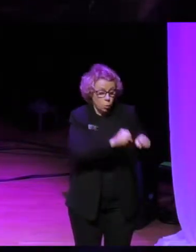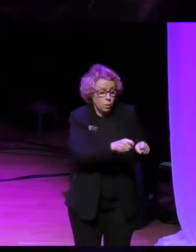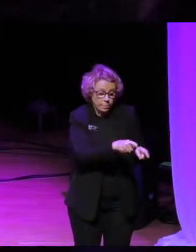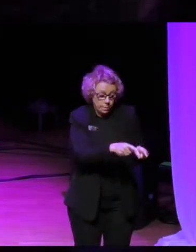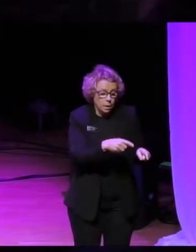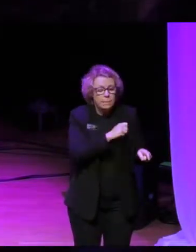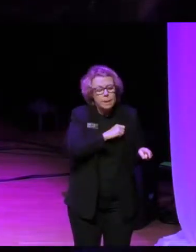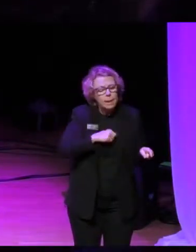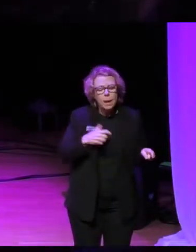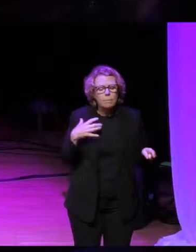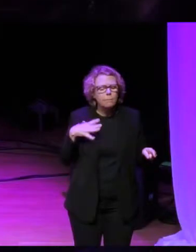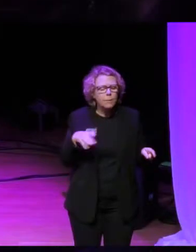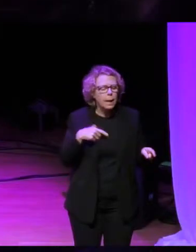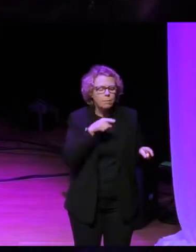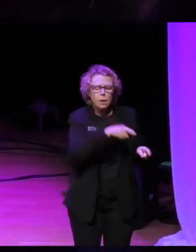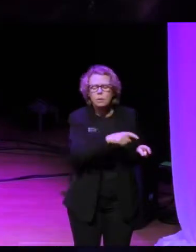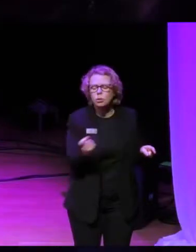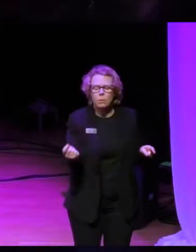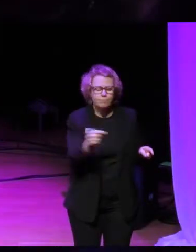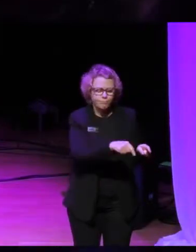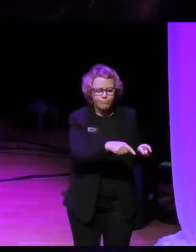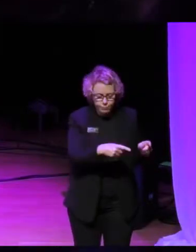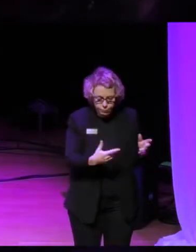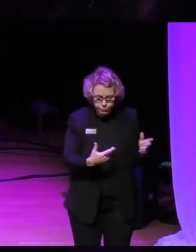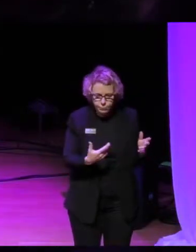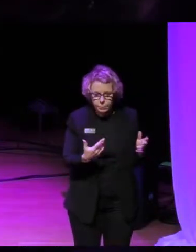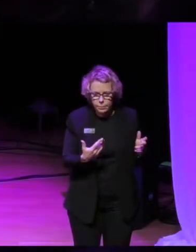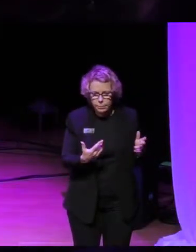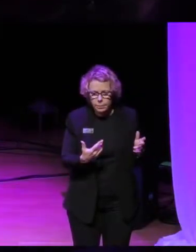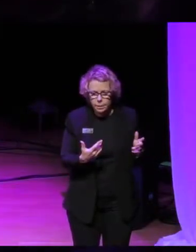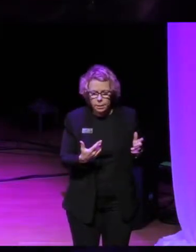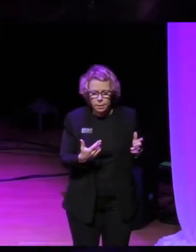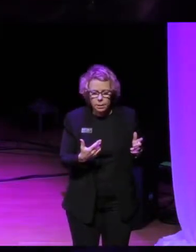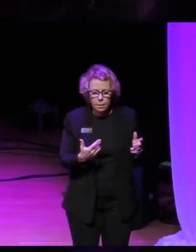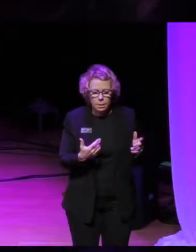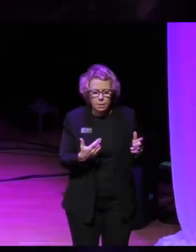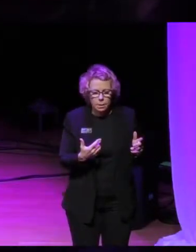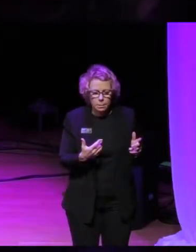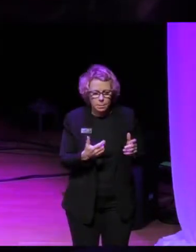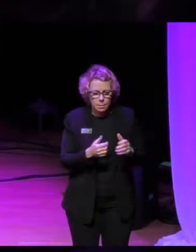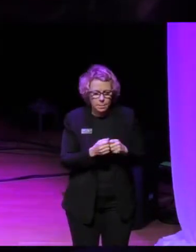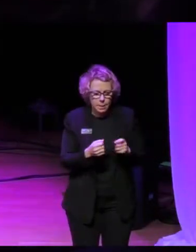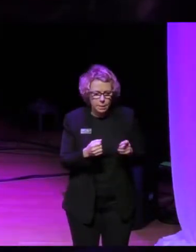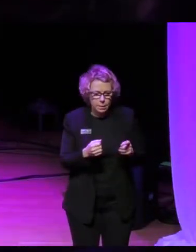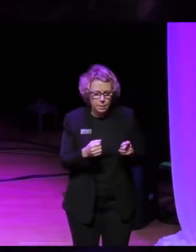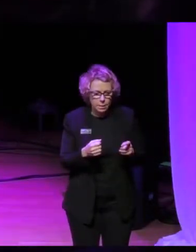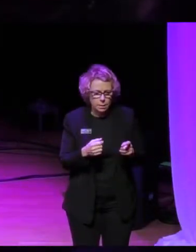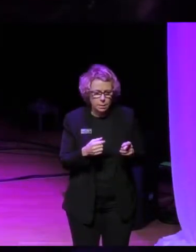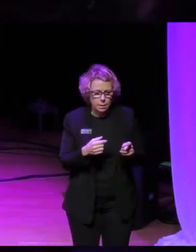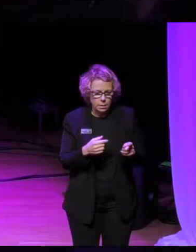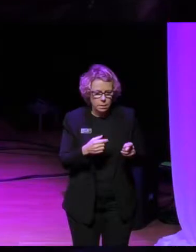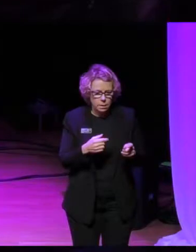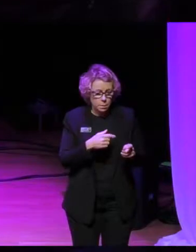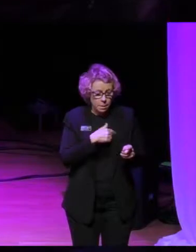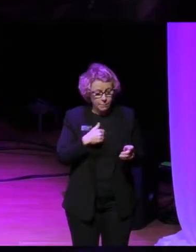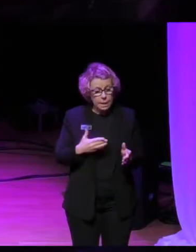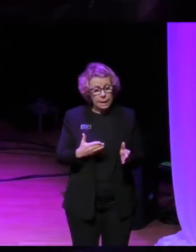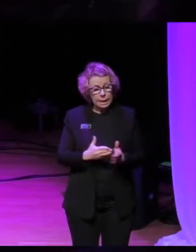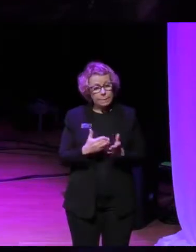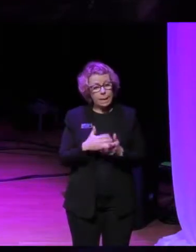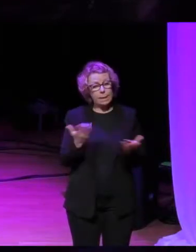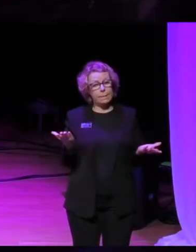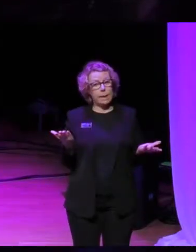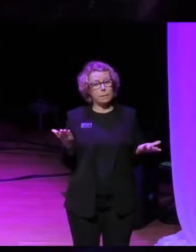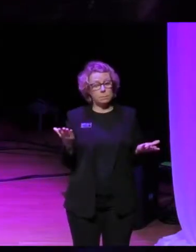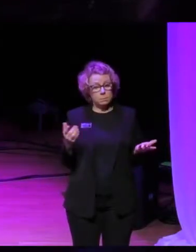go to, and so their argument was that by not standing in the way, we will be facilitating this.